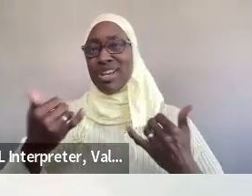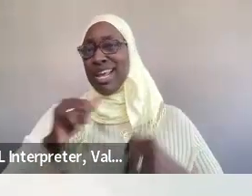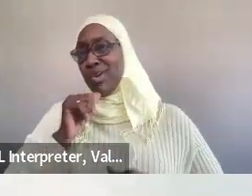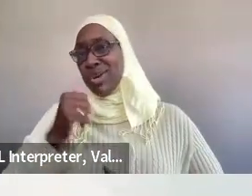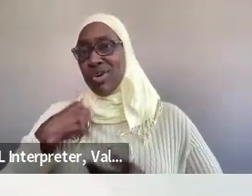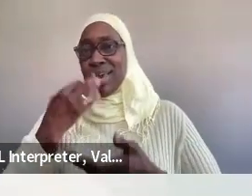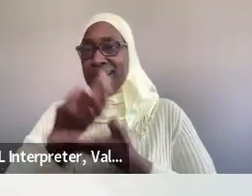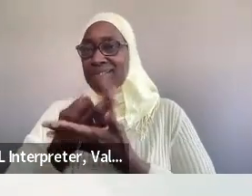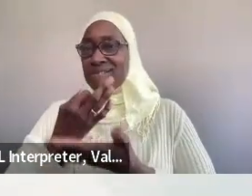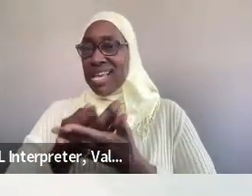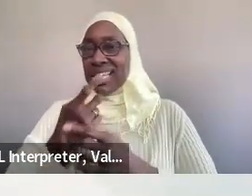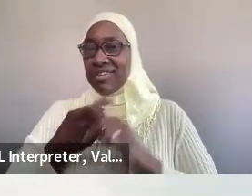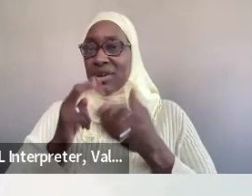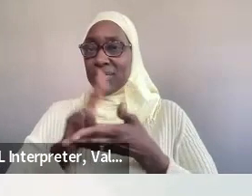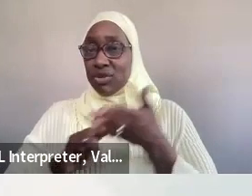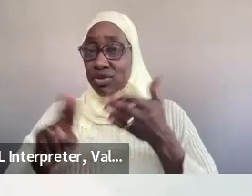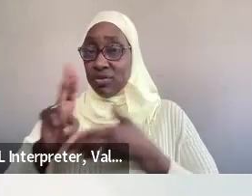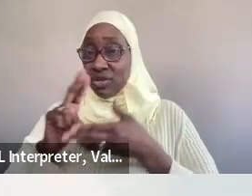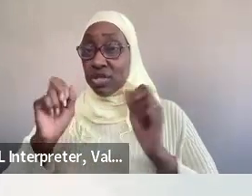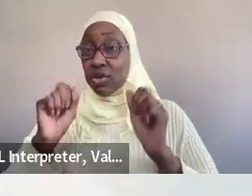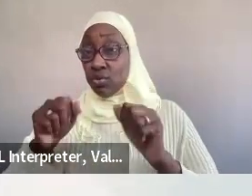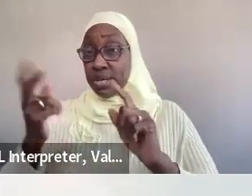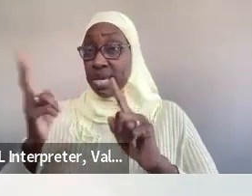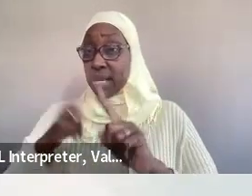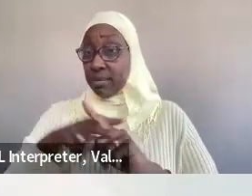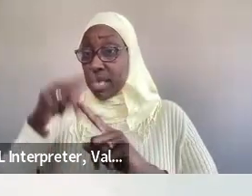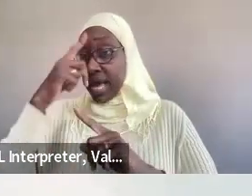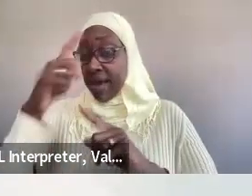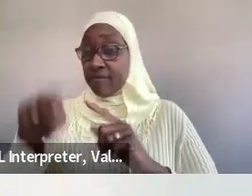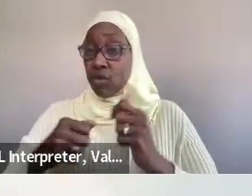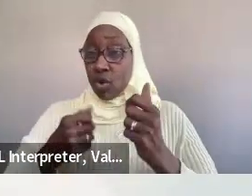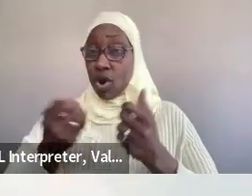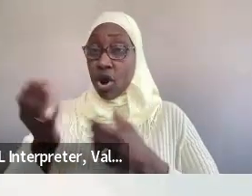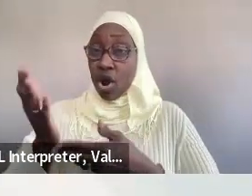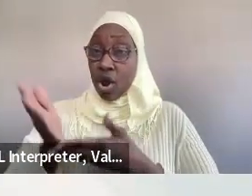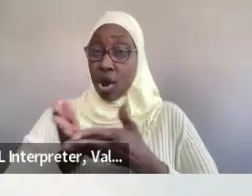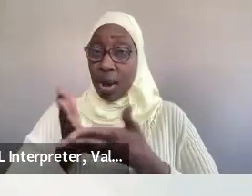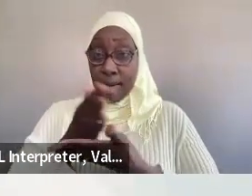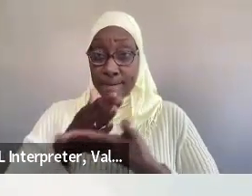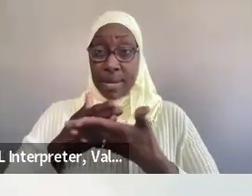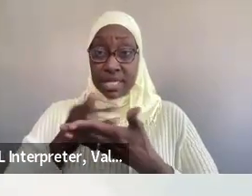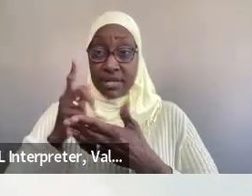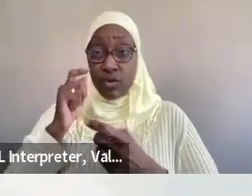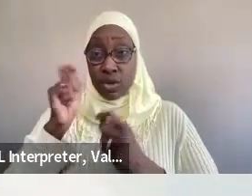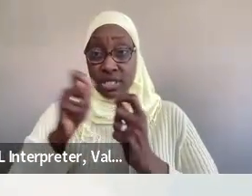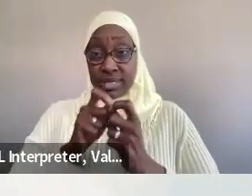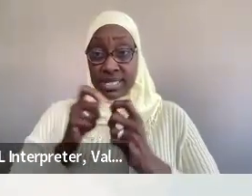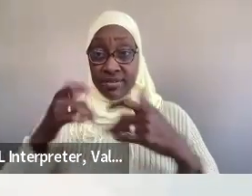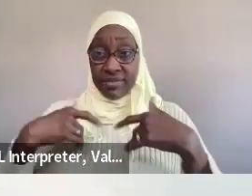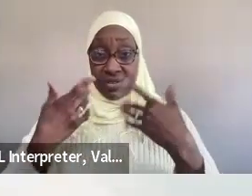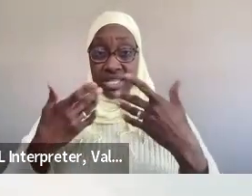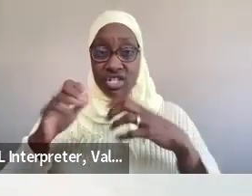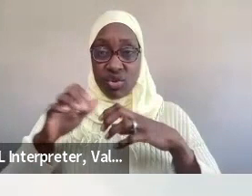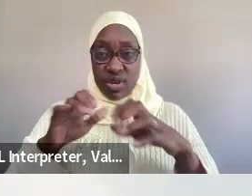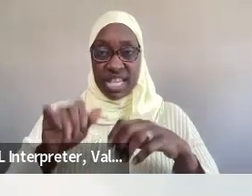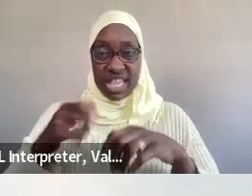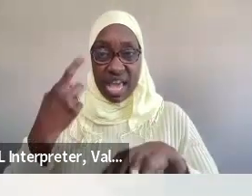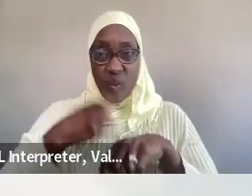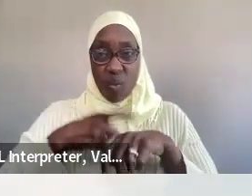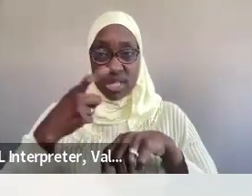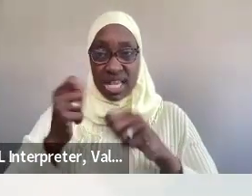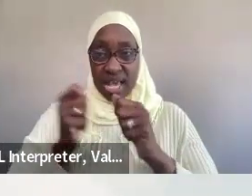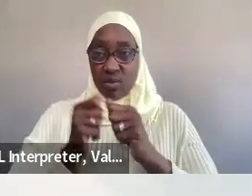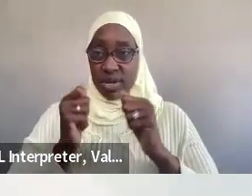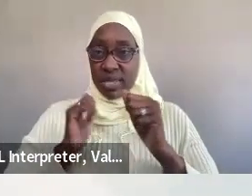the university. We are able to apply for a supplemental budget for specific events. So we've done that once with our DRC breakfast